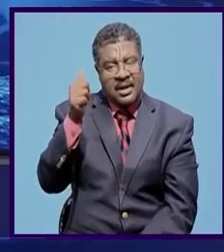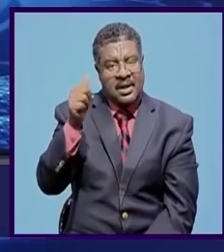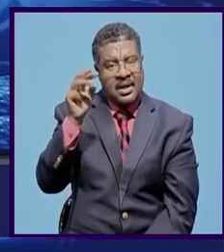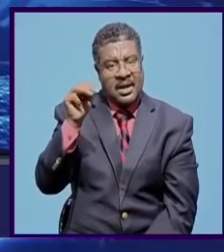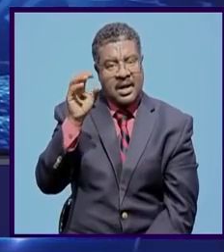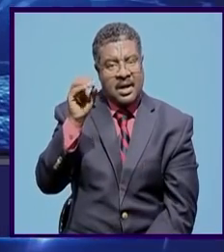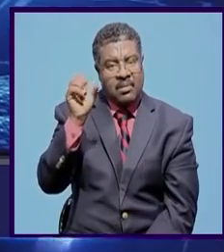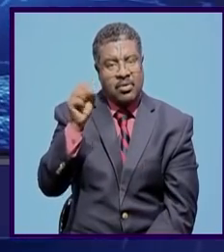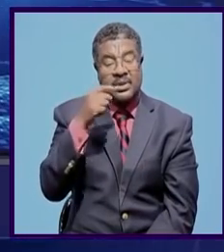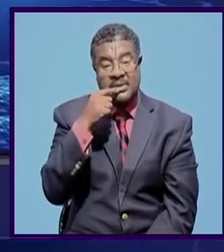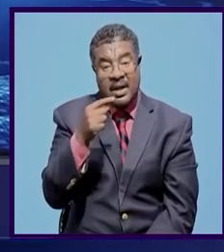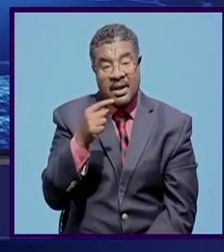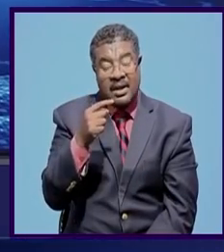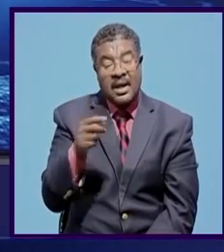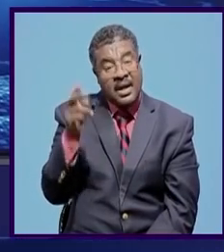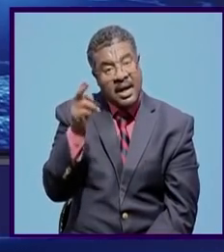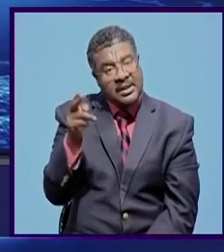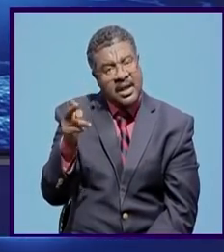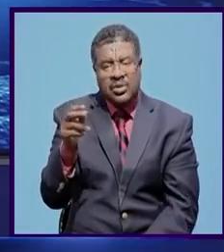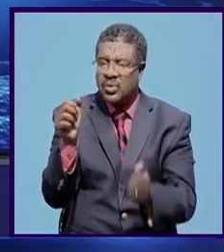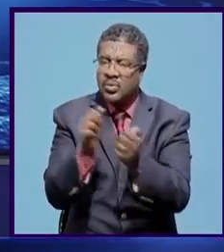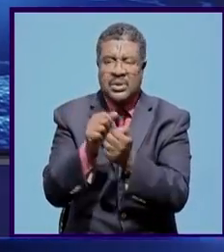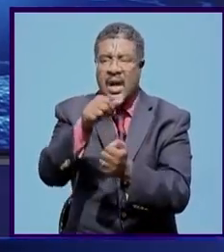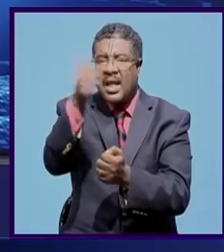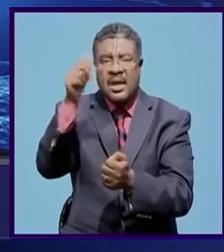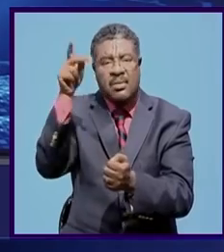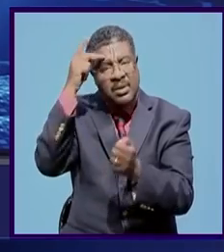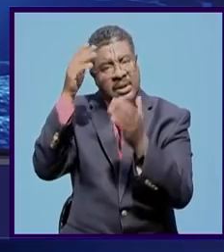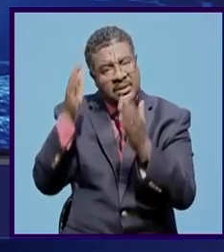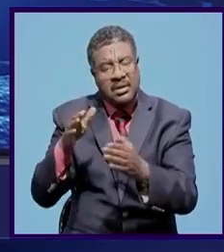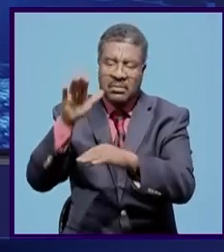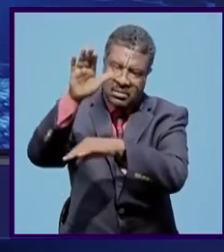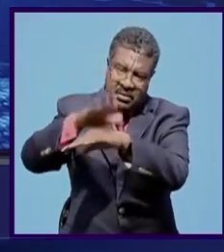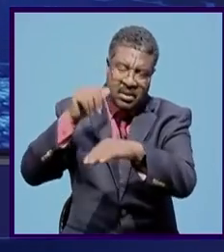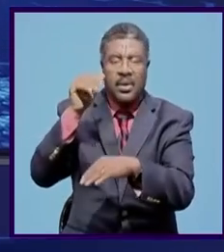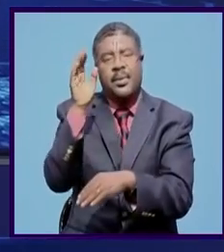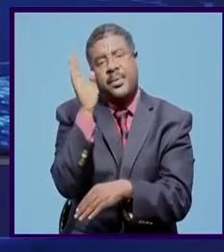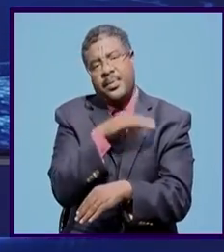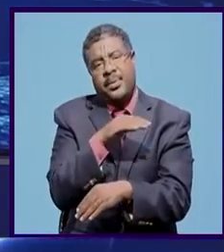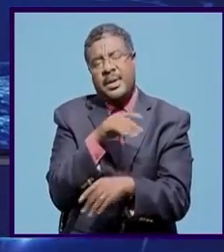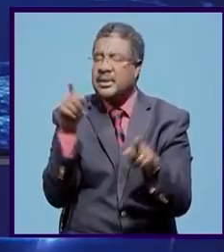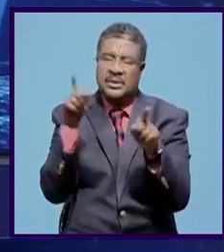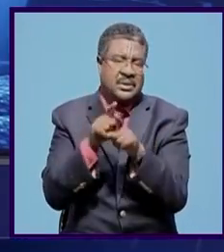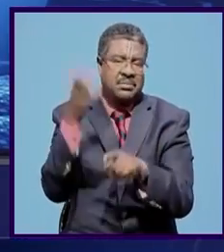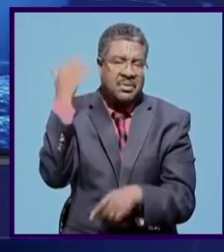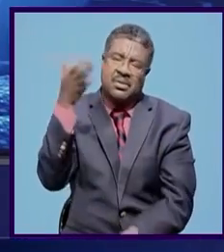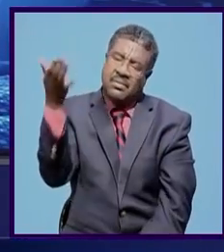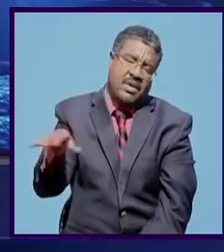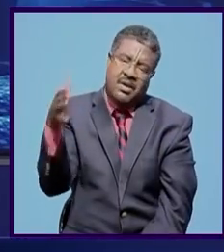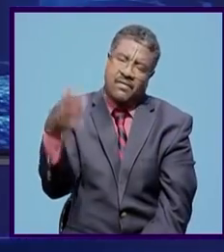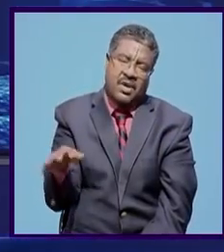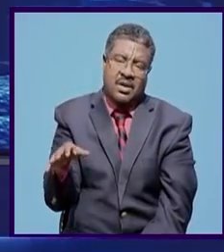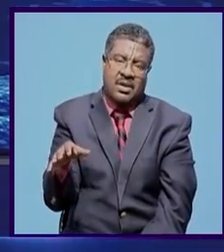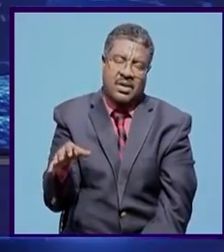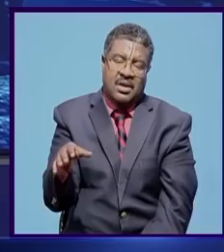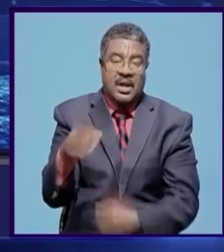that Mr. Hichilema, along with several other political leaders, were invited as per the usual standard practice with state